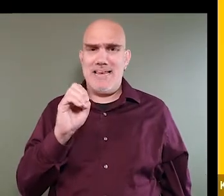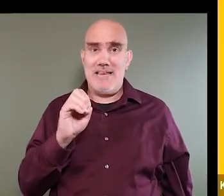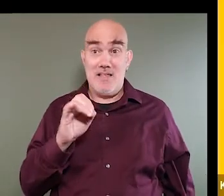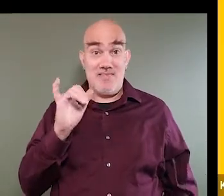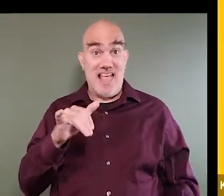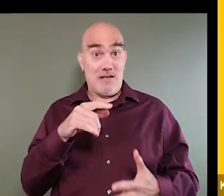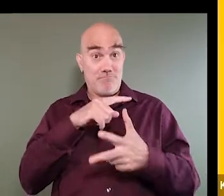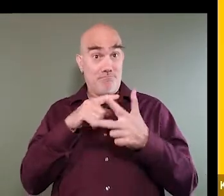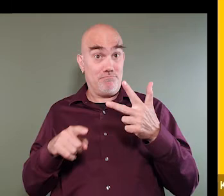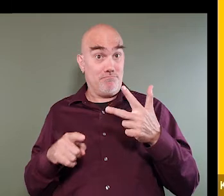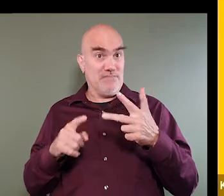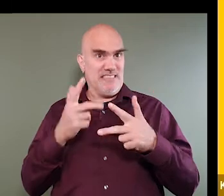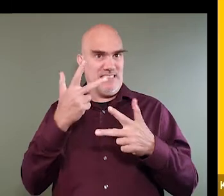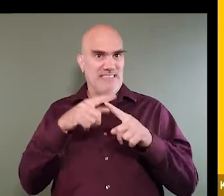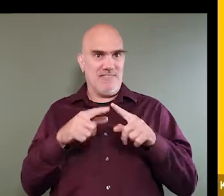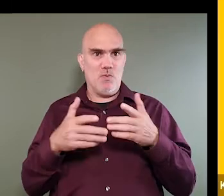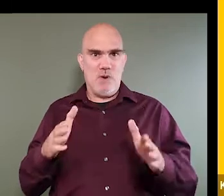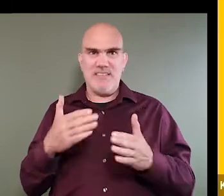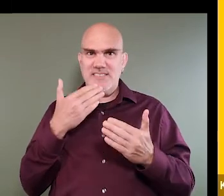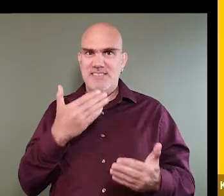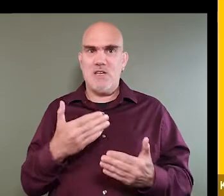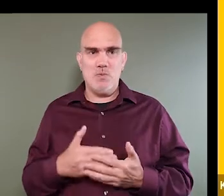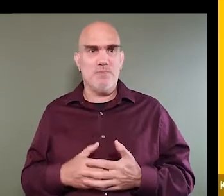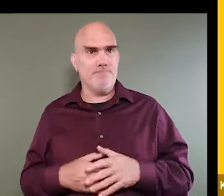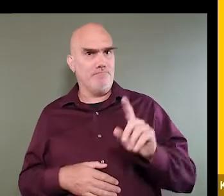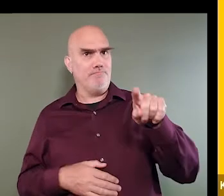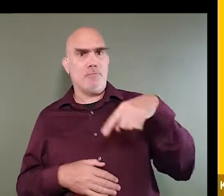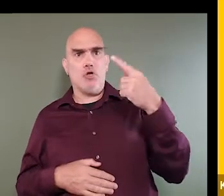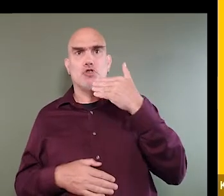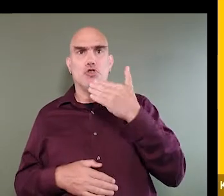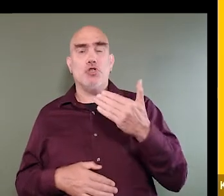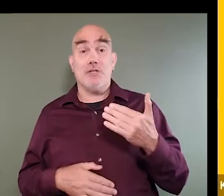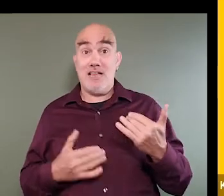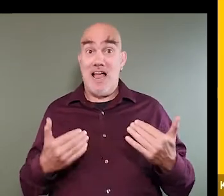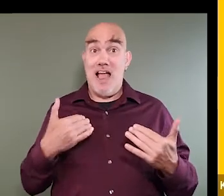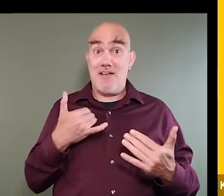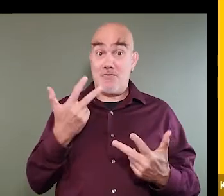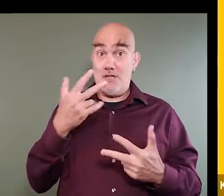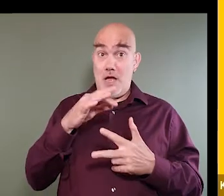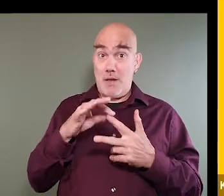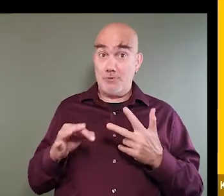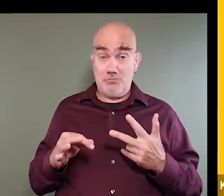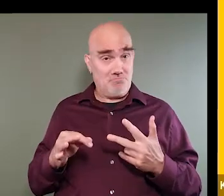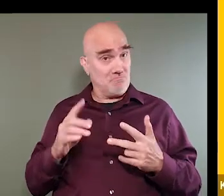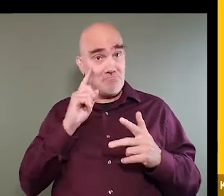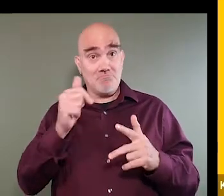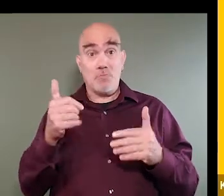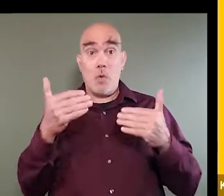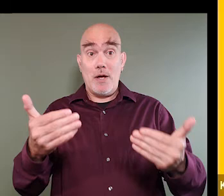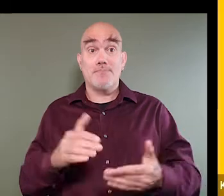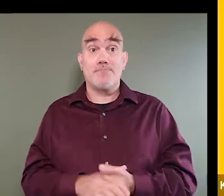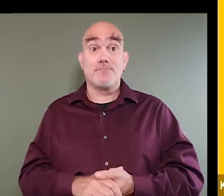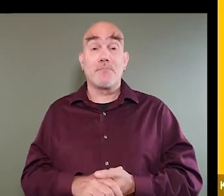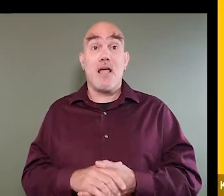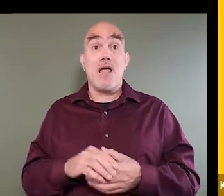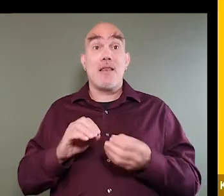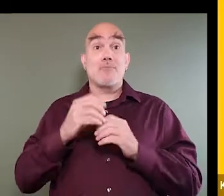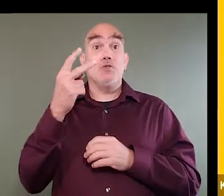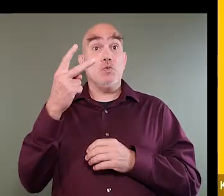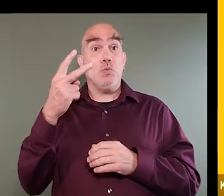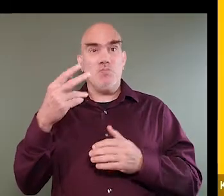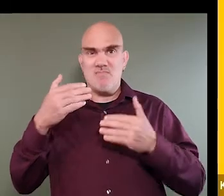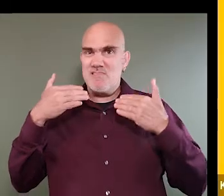our options. Thank you. It looks good. We got our options. Let's go ahead. Exercise number 2, knock it out the